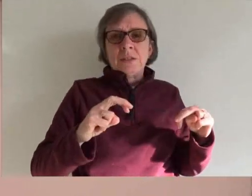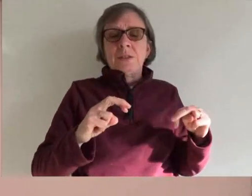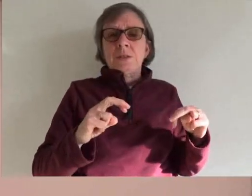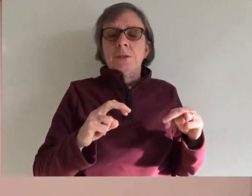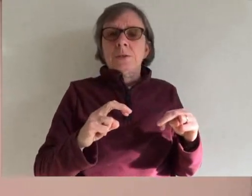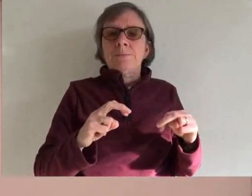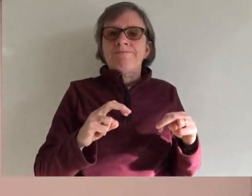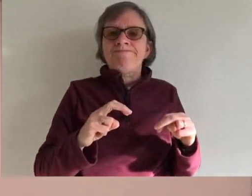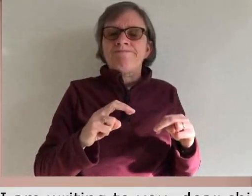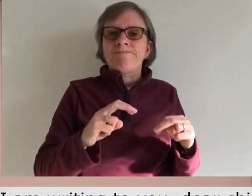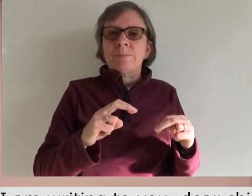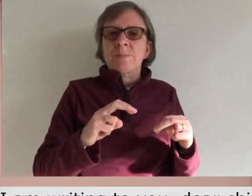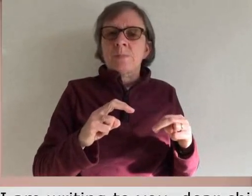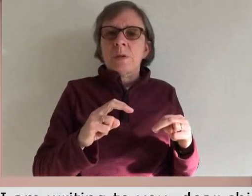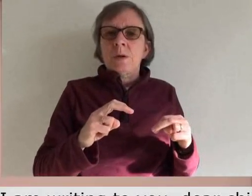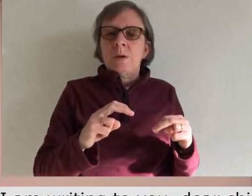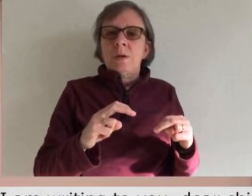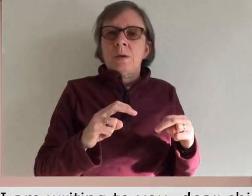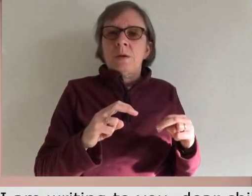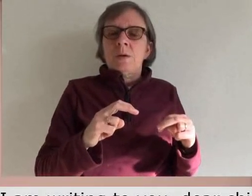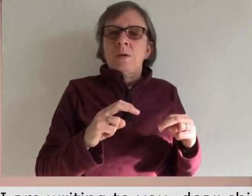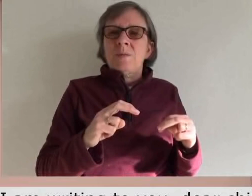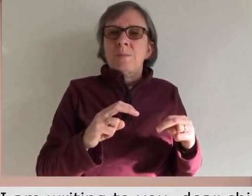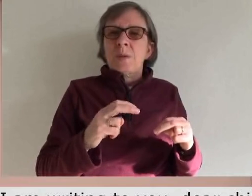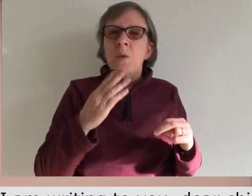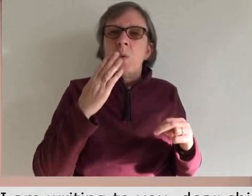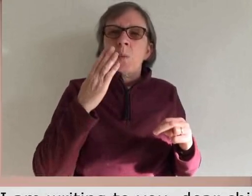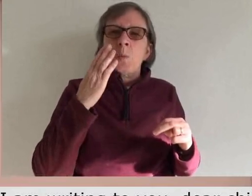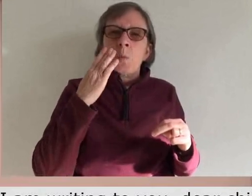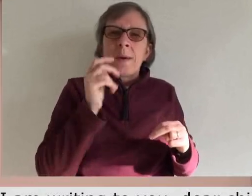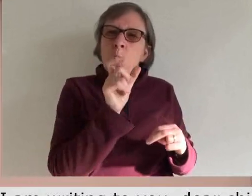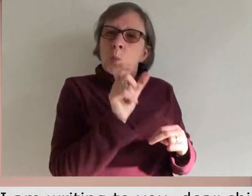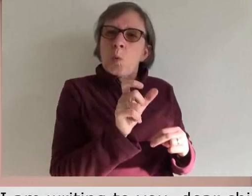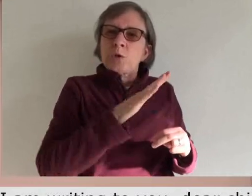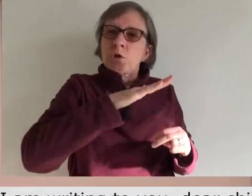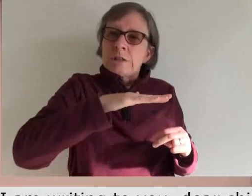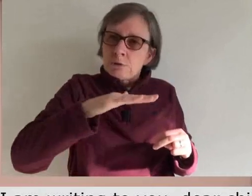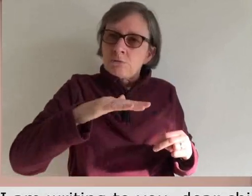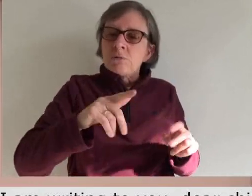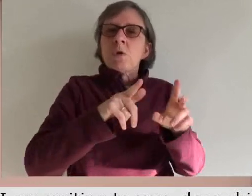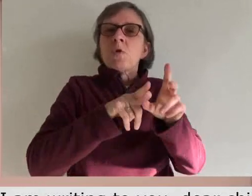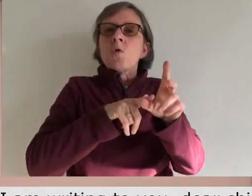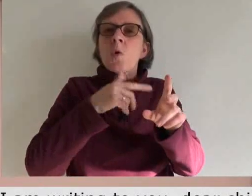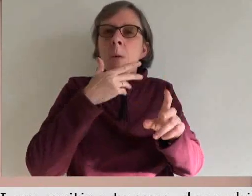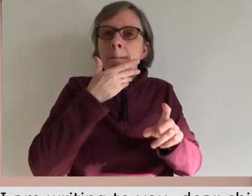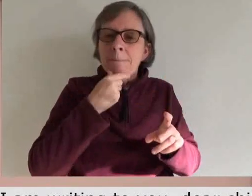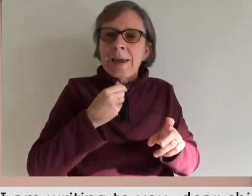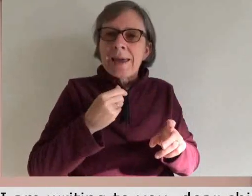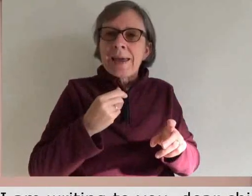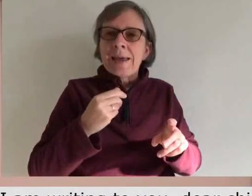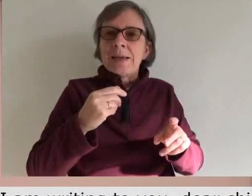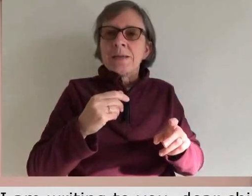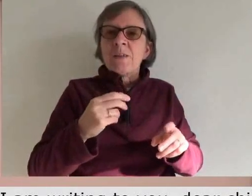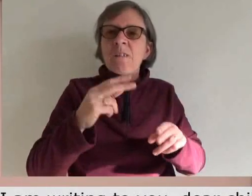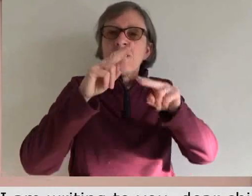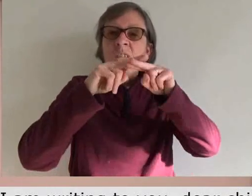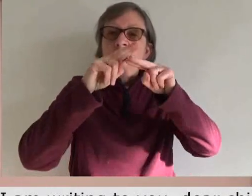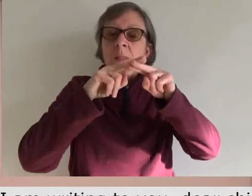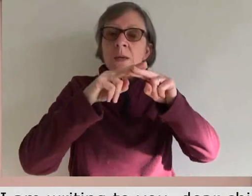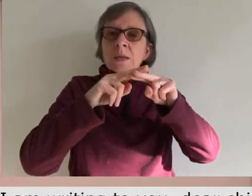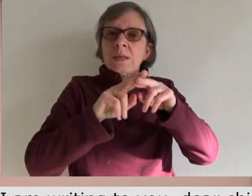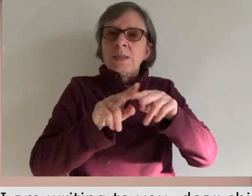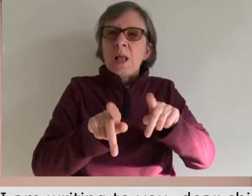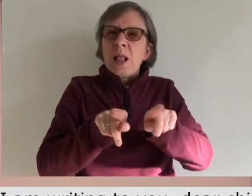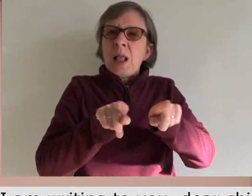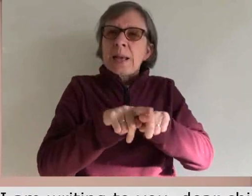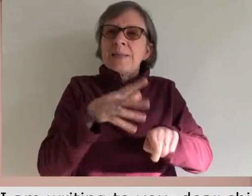thing. Sometimes people interpret them when it talks about children and fathers and young men. It's symbolic of stages of spiritual